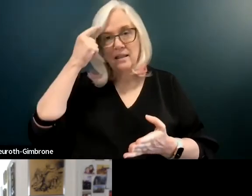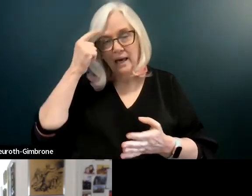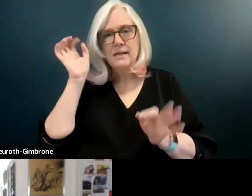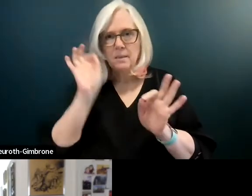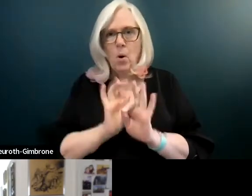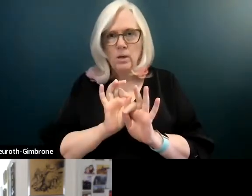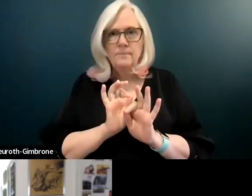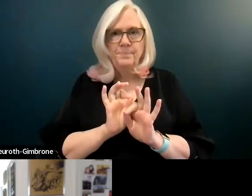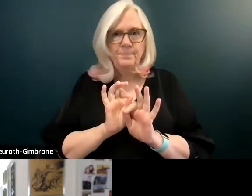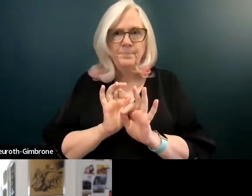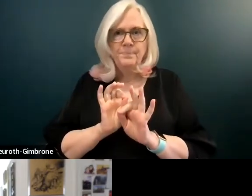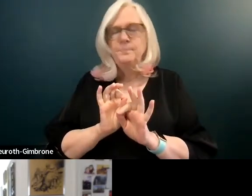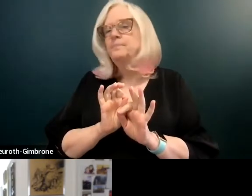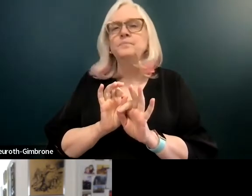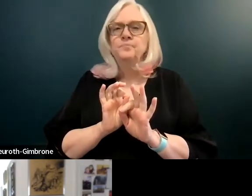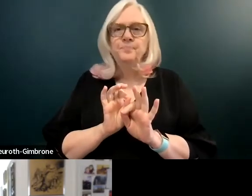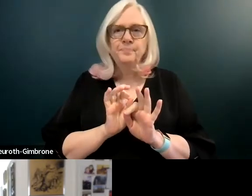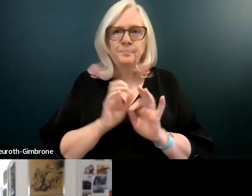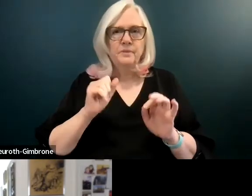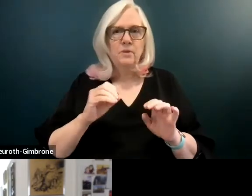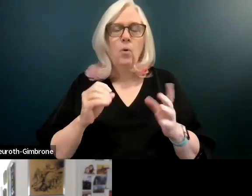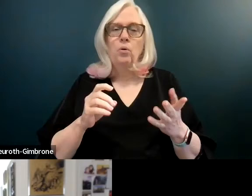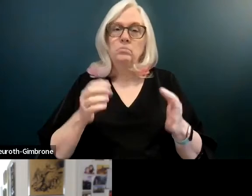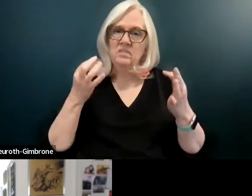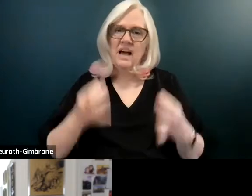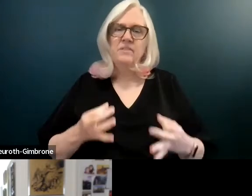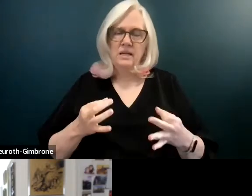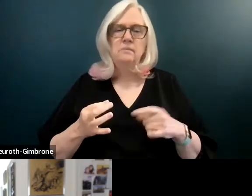important. So definitely groups like the